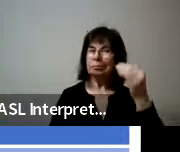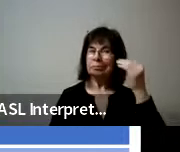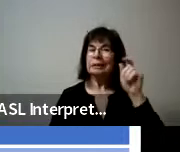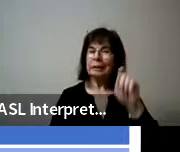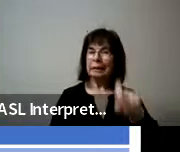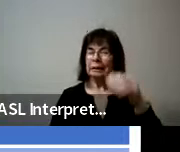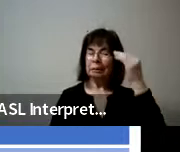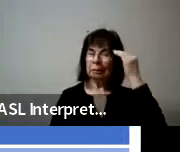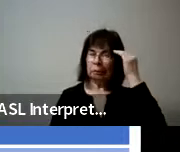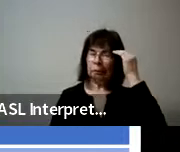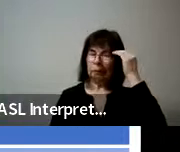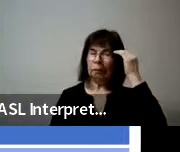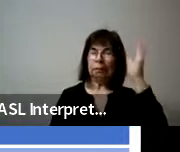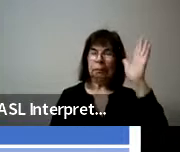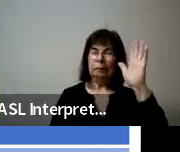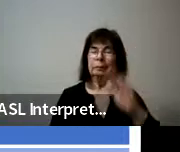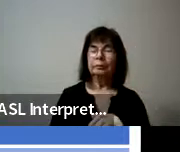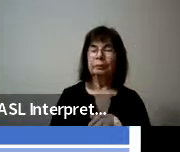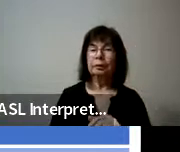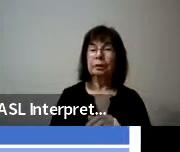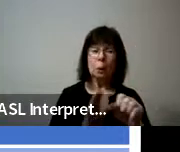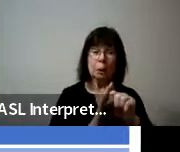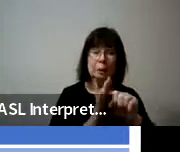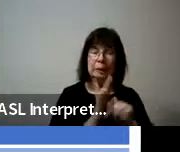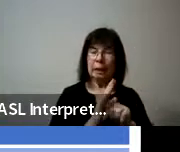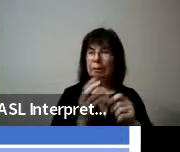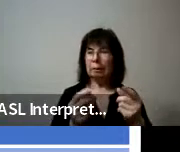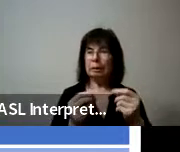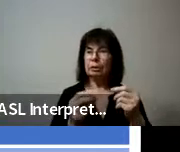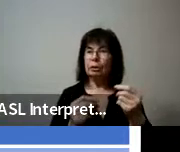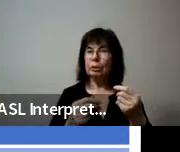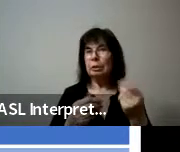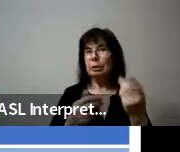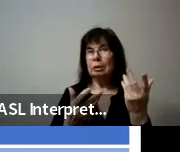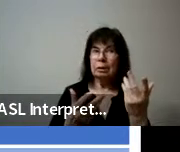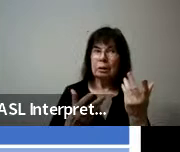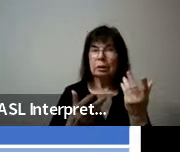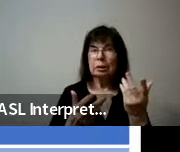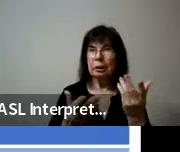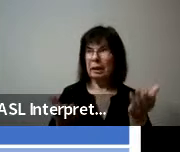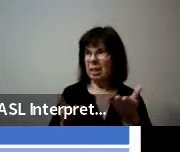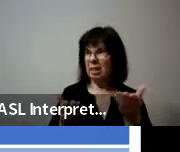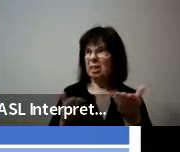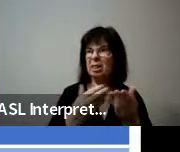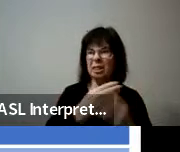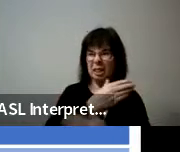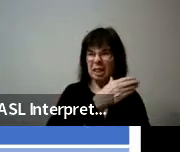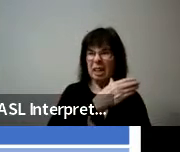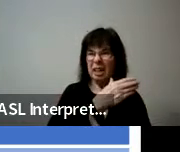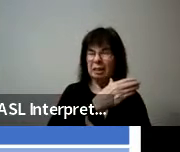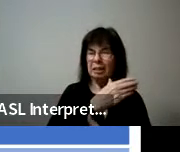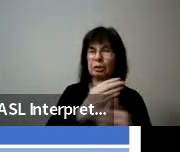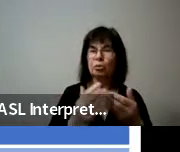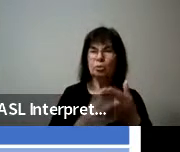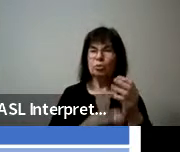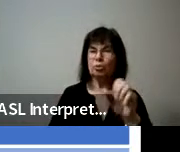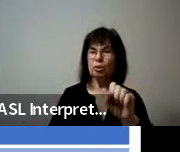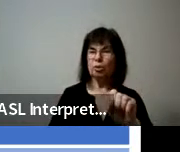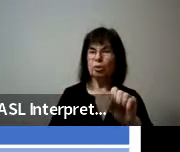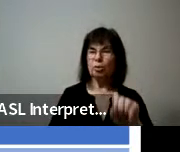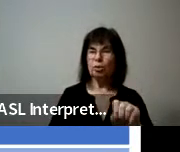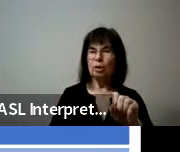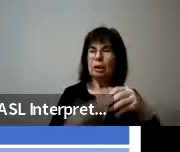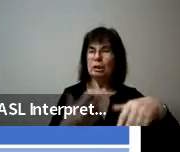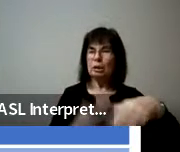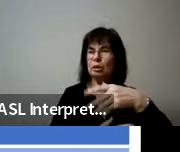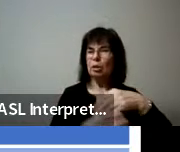It's statewide by Department of Healthcare Services, and here in Alameda County, it's through the Social Services